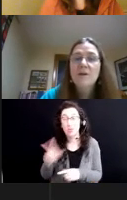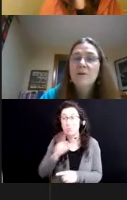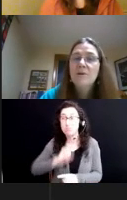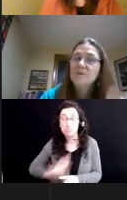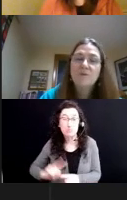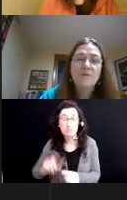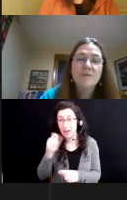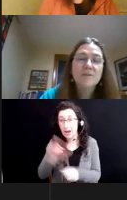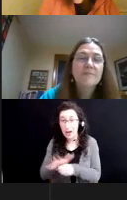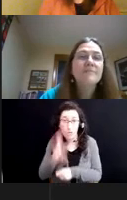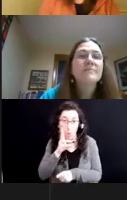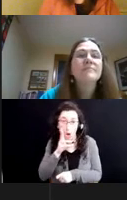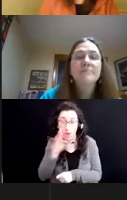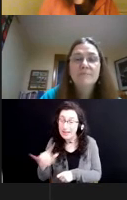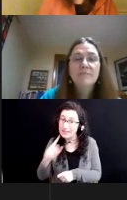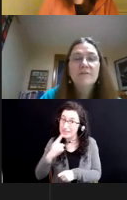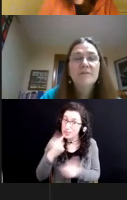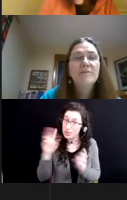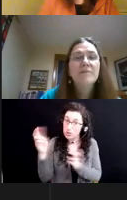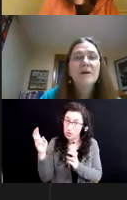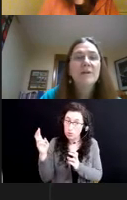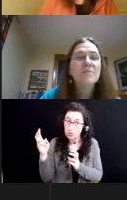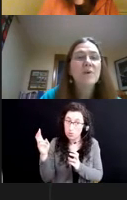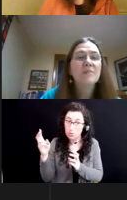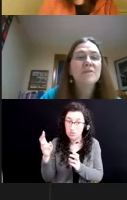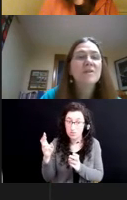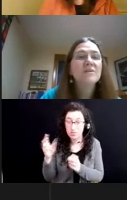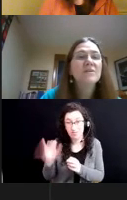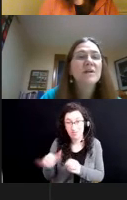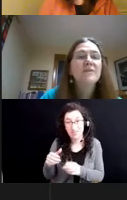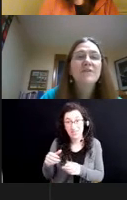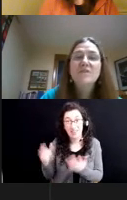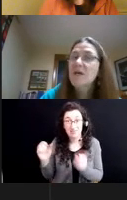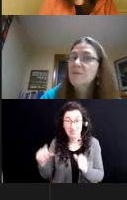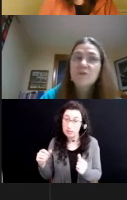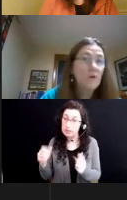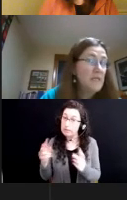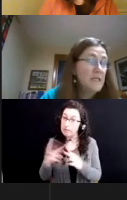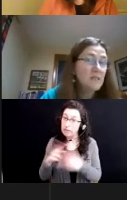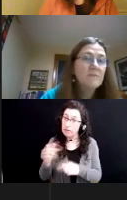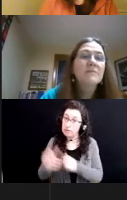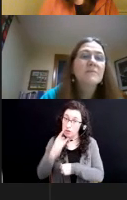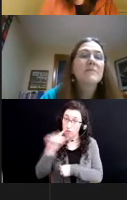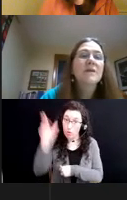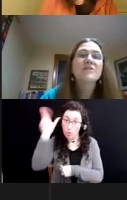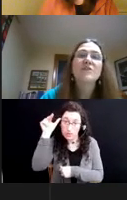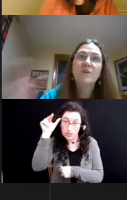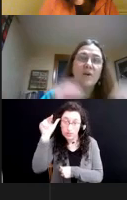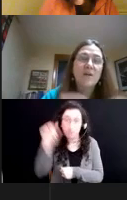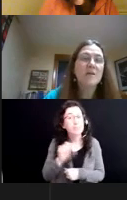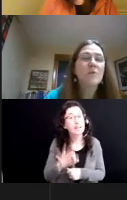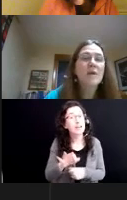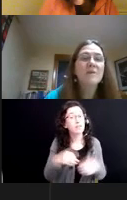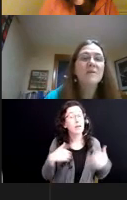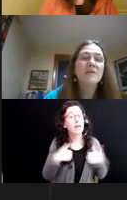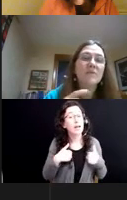issue, puts horses in a very, very bad spot. In particular, thirsty animals don't eat. So you've